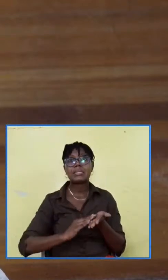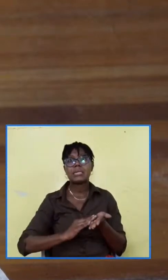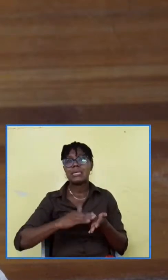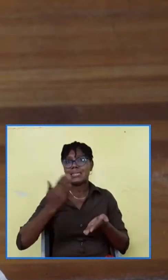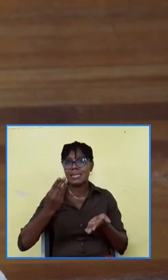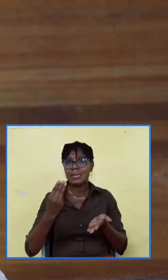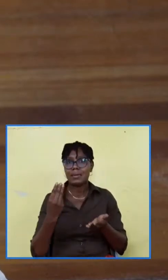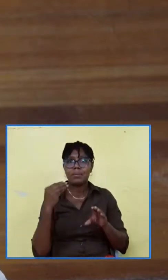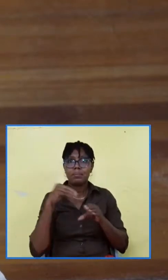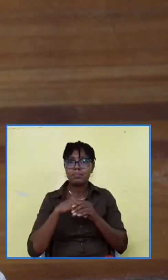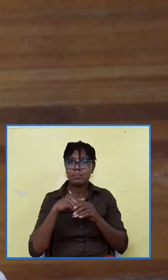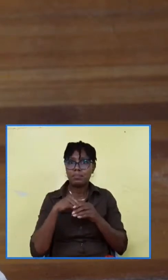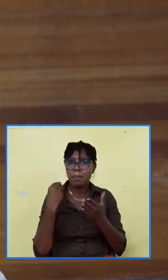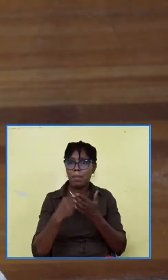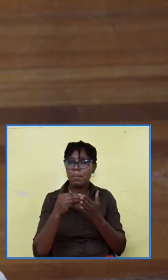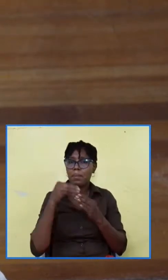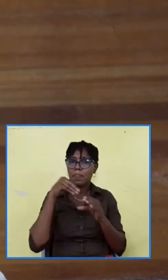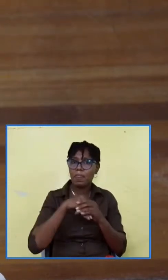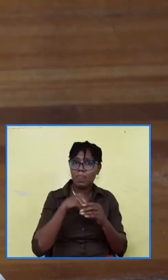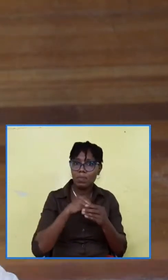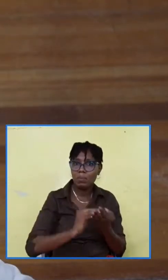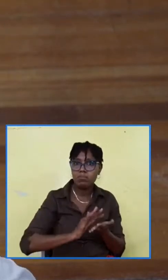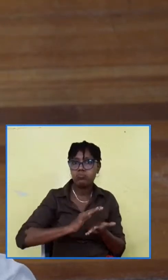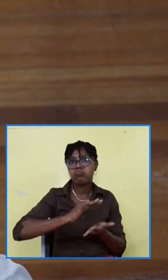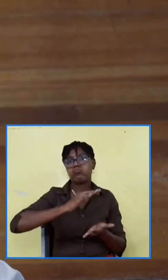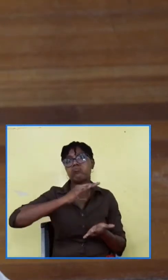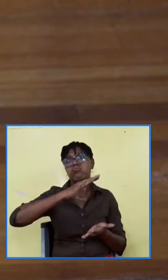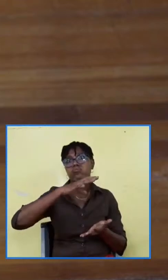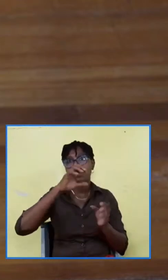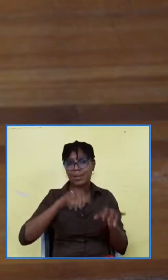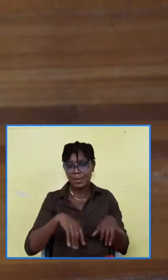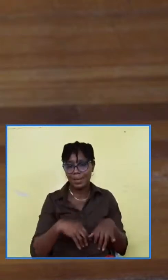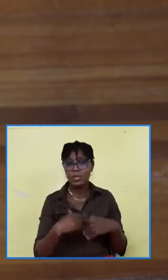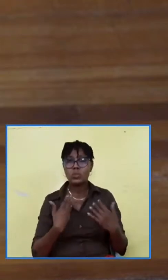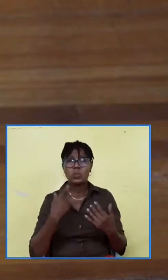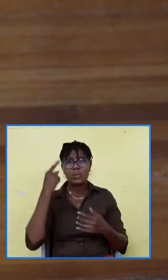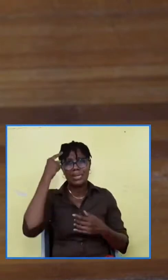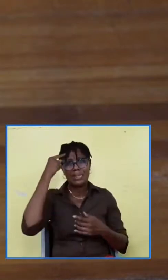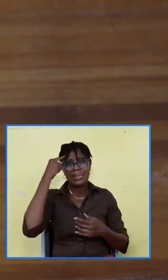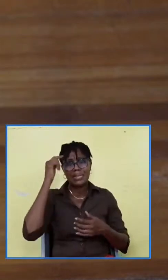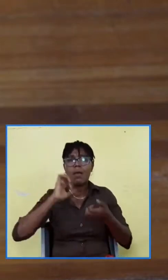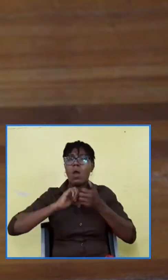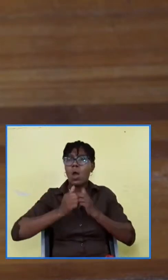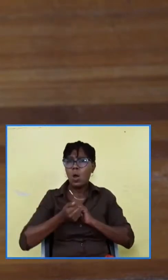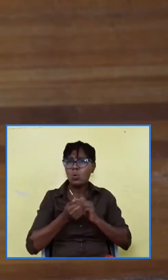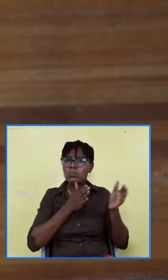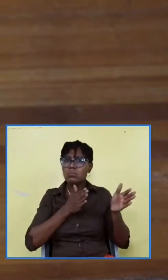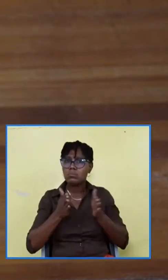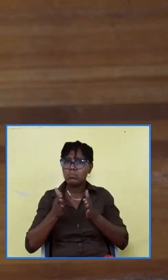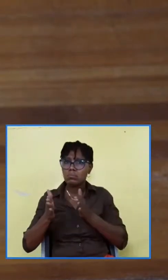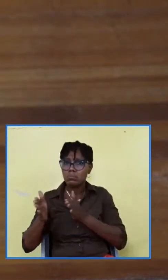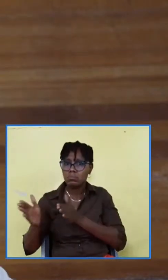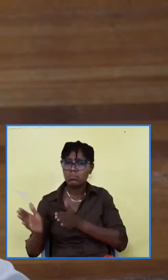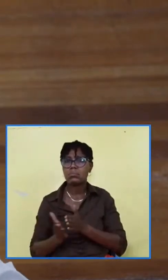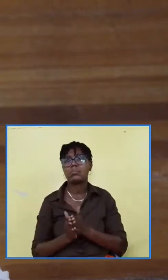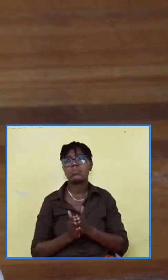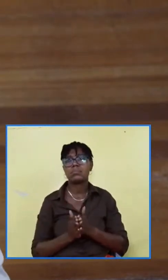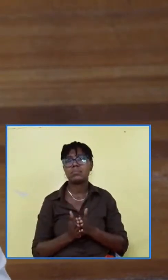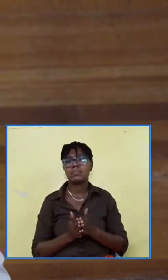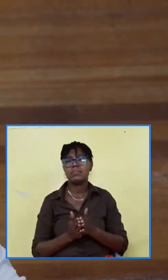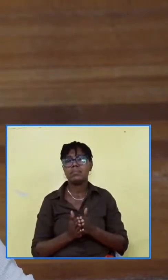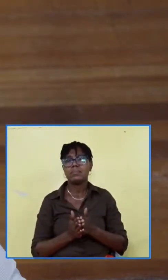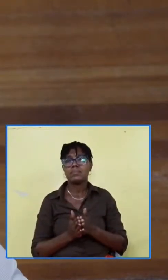we adjust the portfolio strategy? Okay. So all ideas on the table. I just wanted to, as you're up